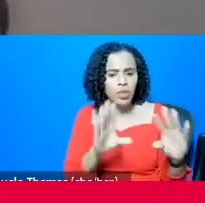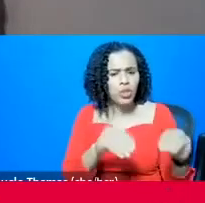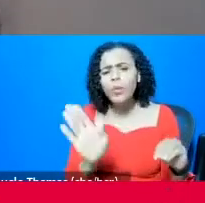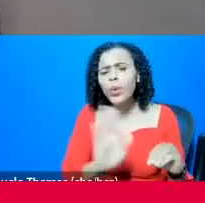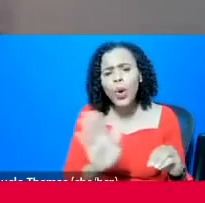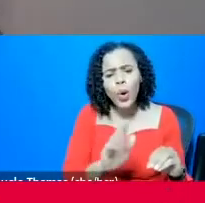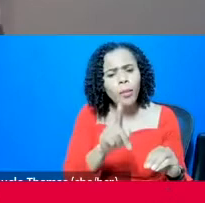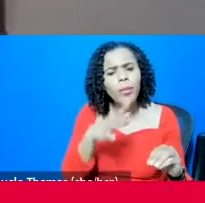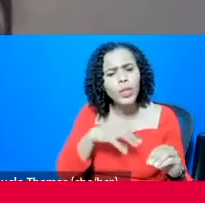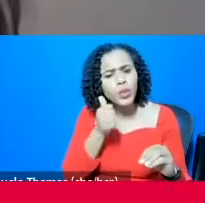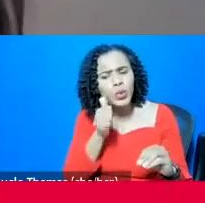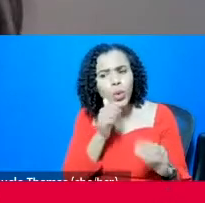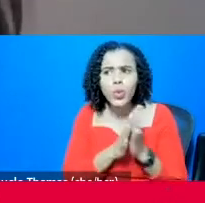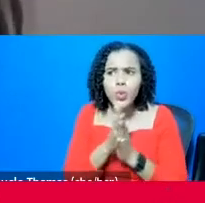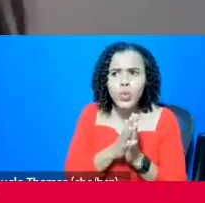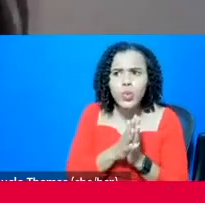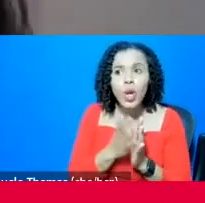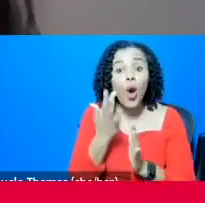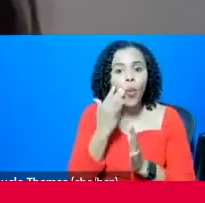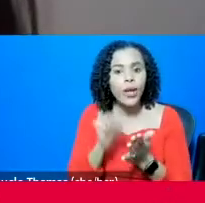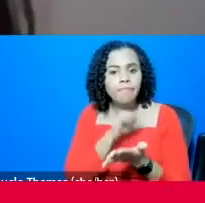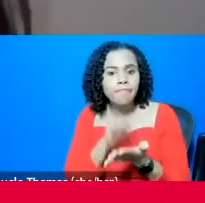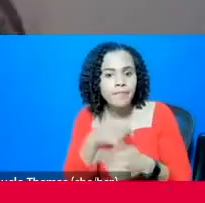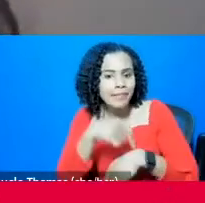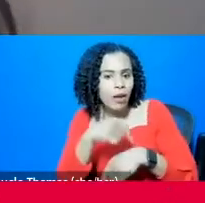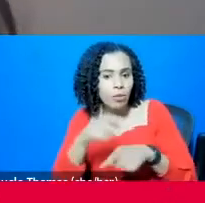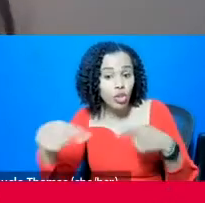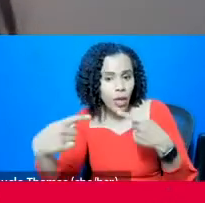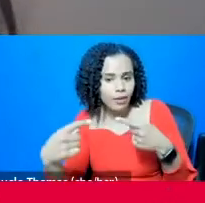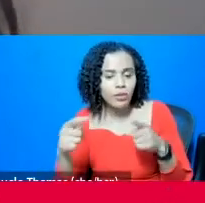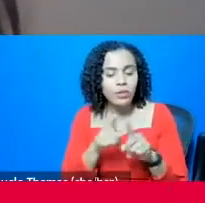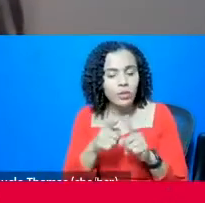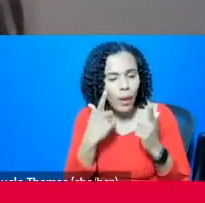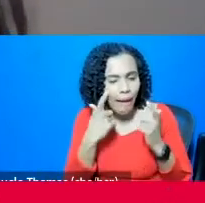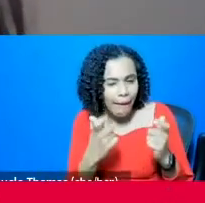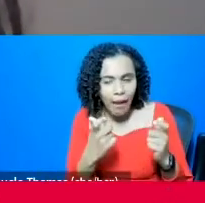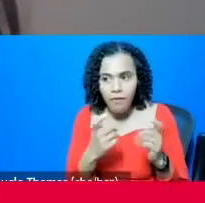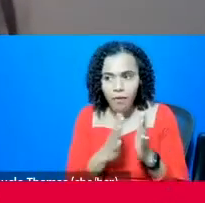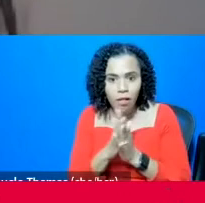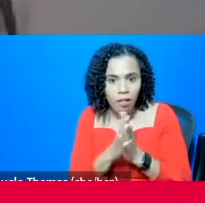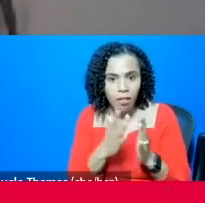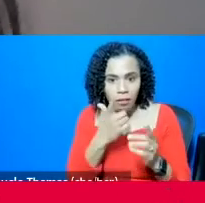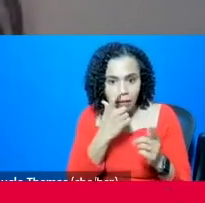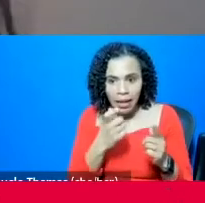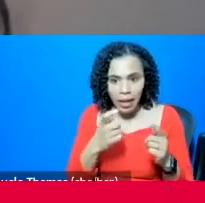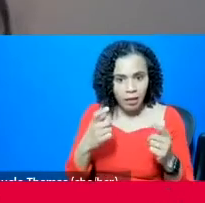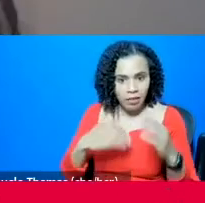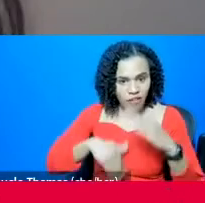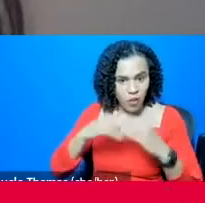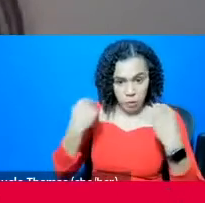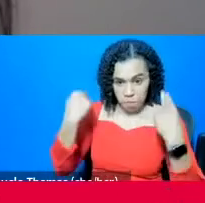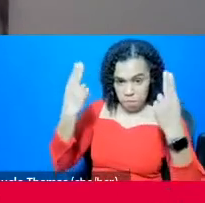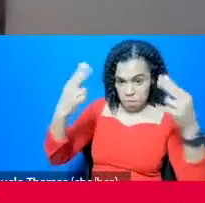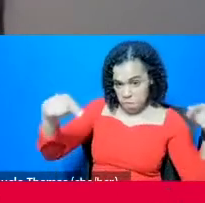need to know what battles to pick and to be very careful about if how far we're willing to sacrifice some of our, I guess,